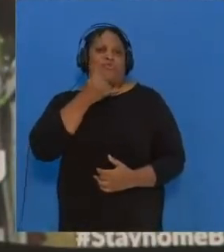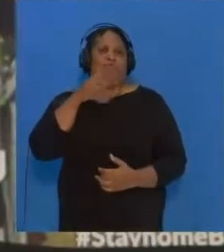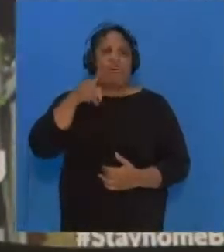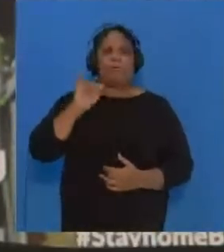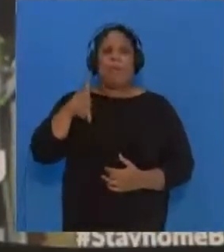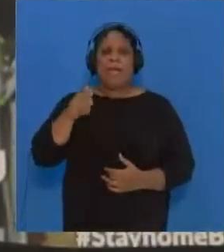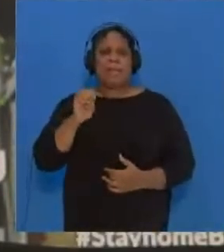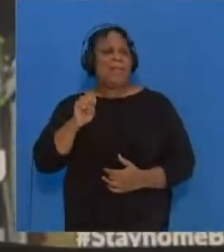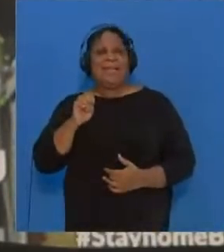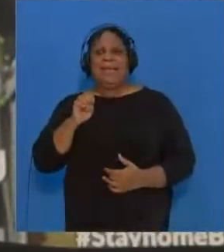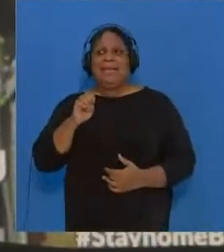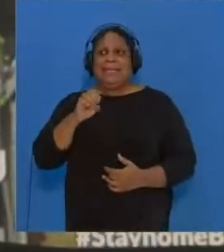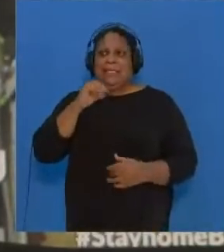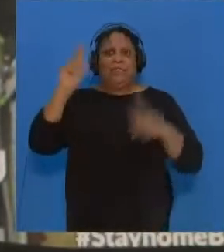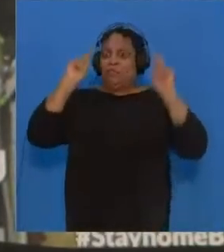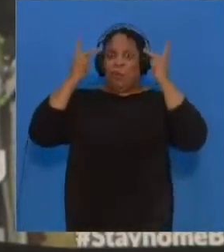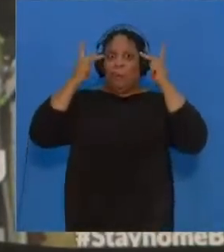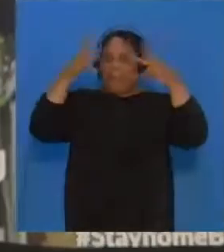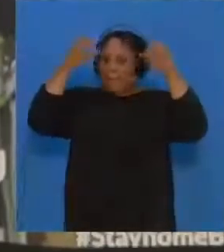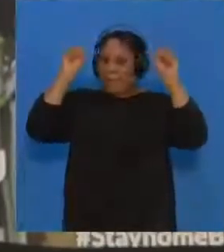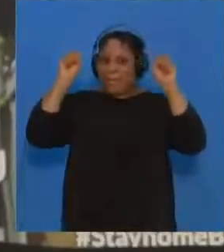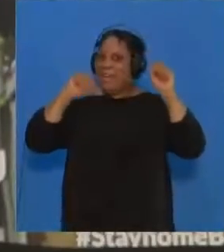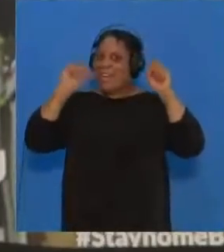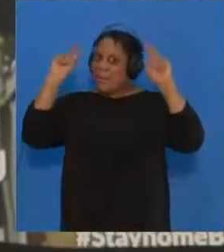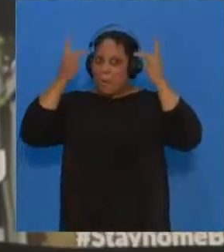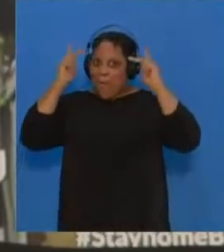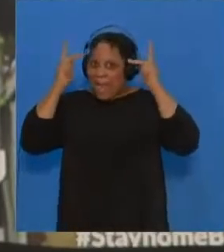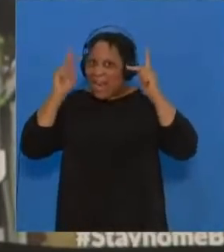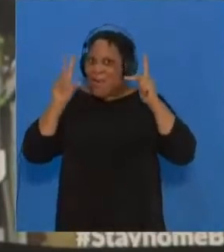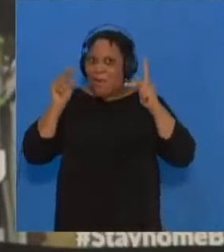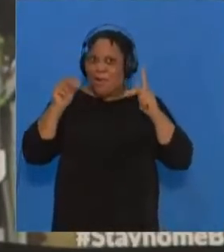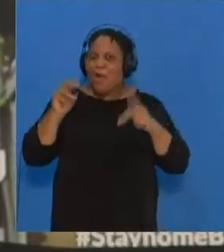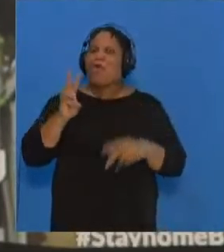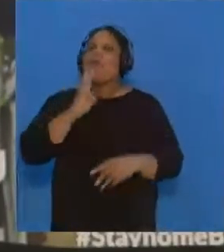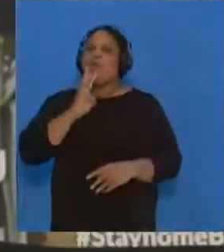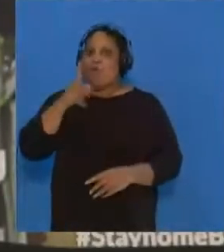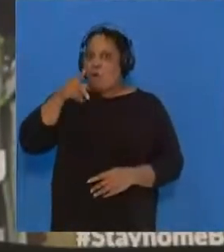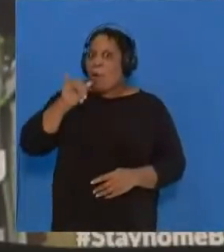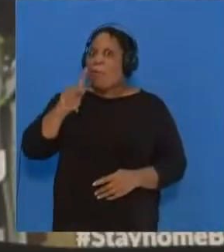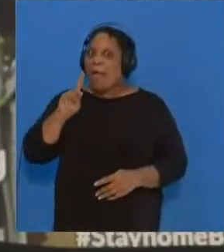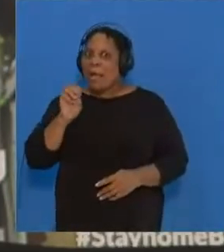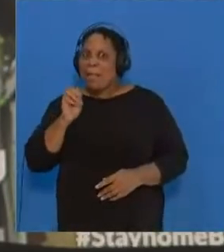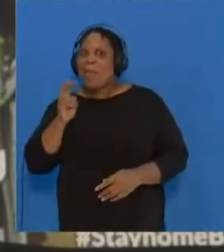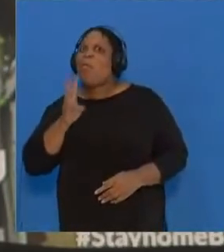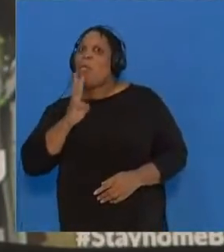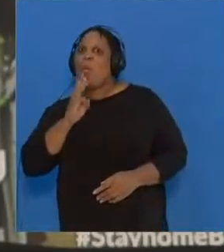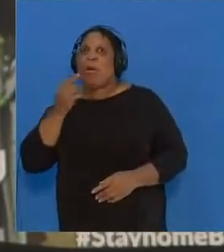panic. Don't panic. That is just some water going down the wrong pipe.